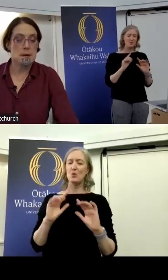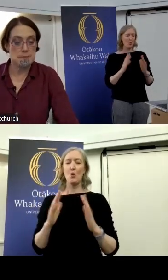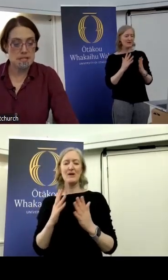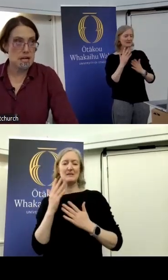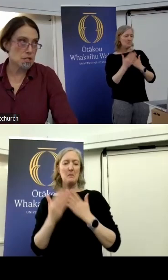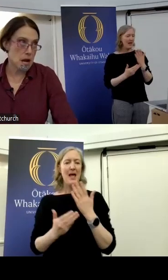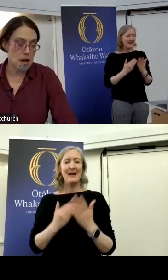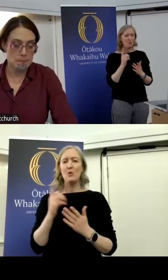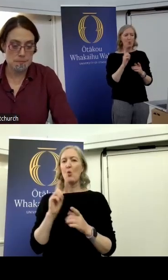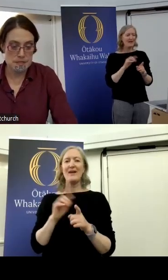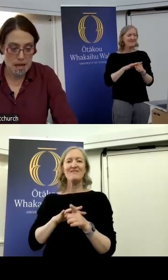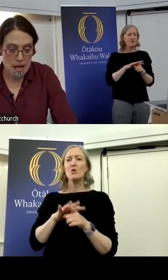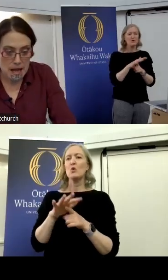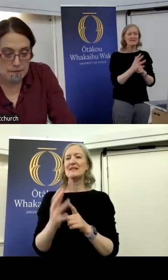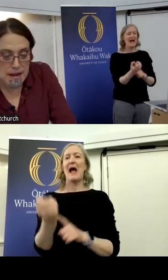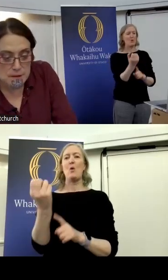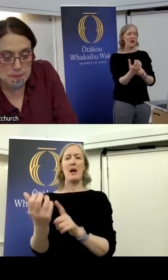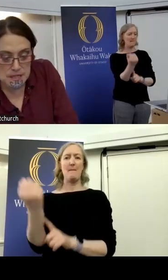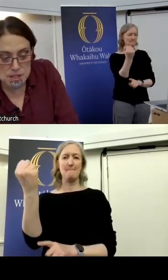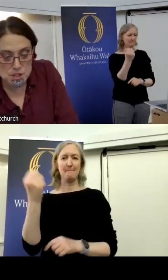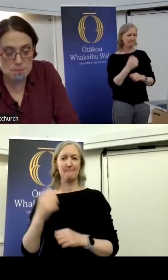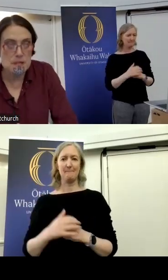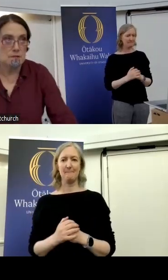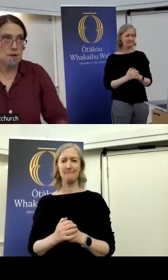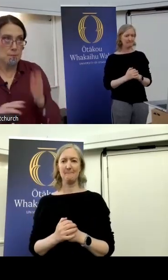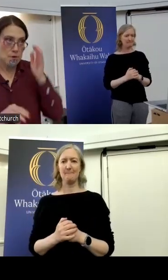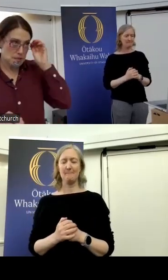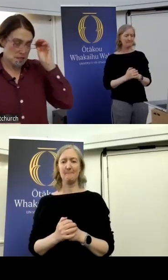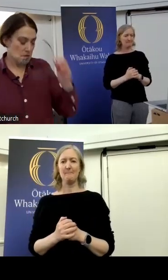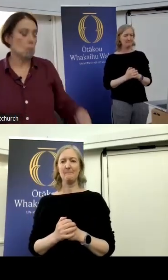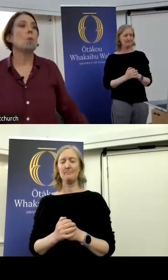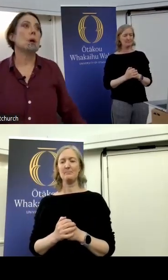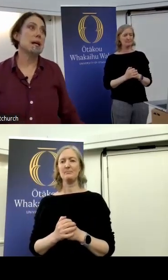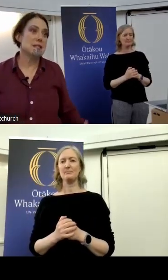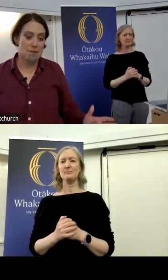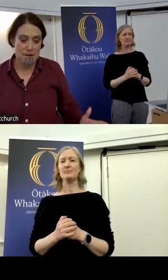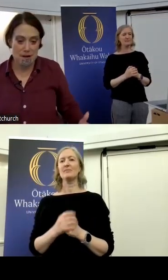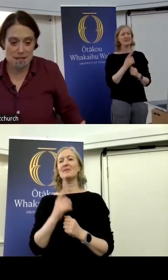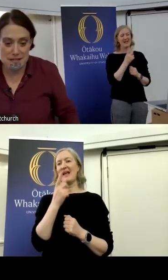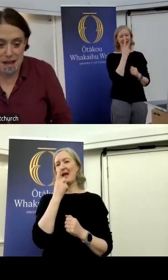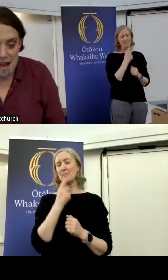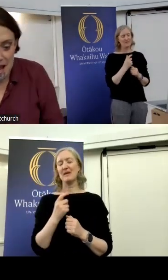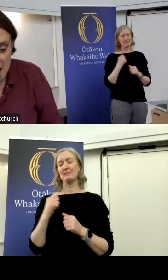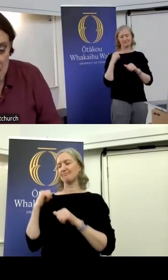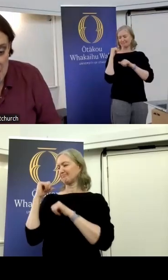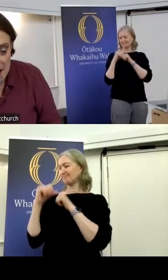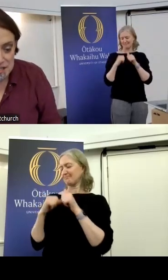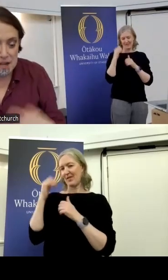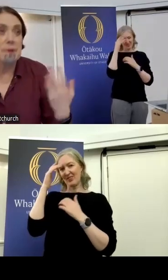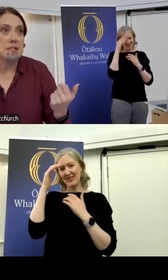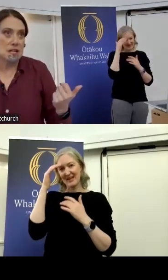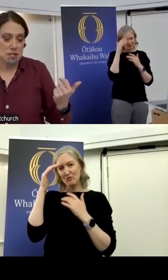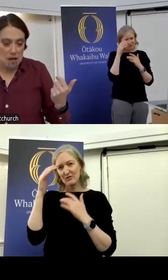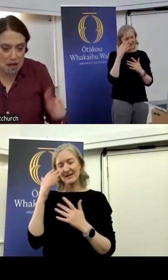influences implementation outcomes. And they can be determinant frameworks, classic theories,